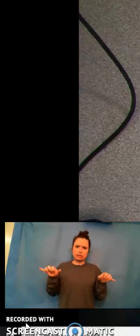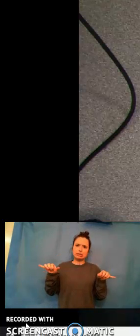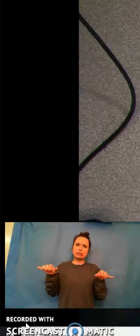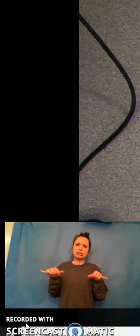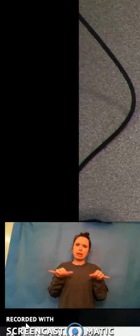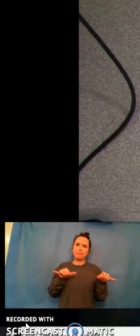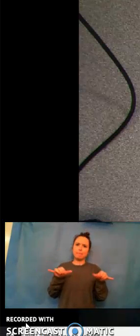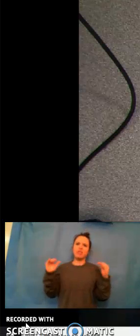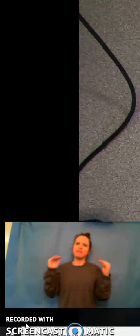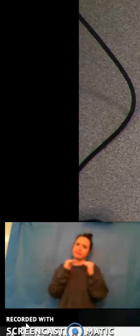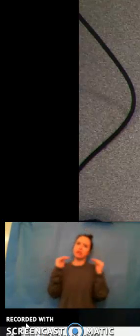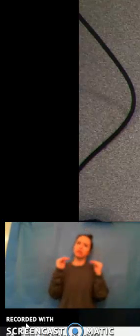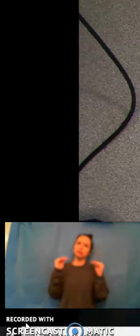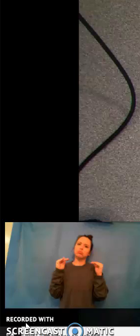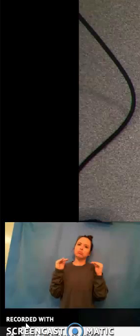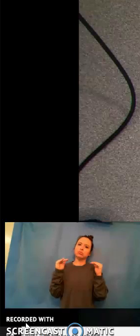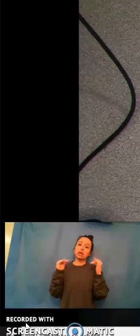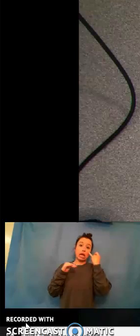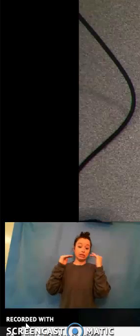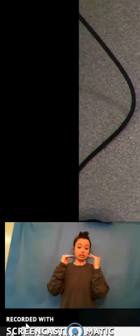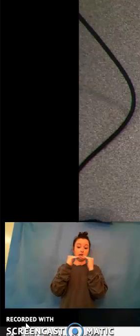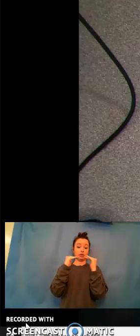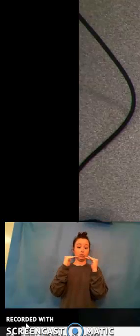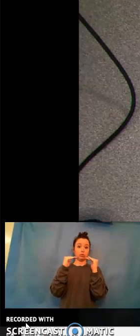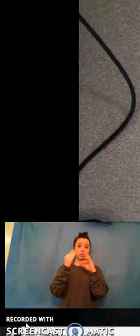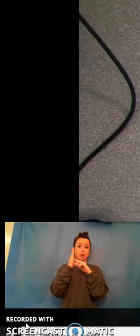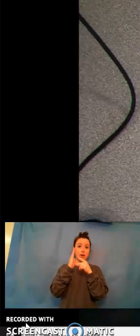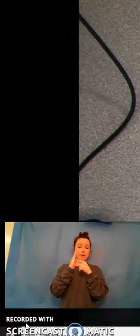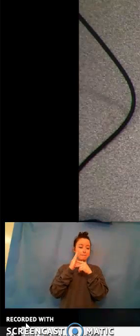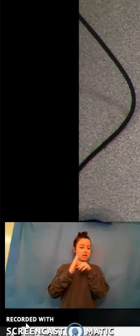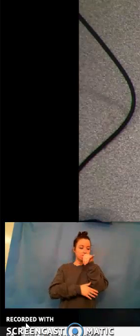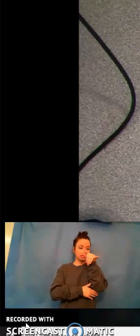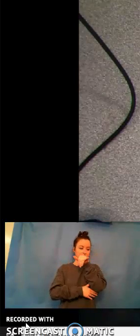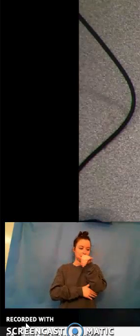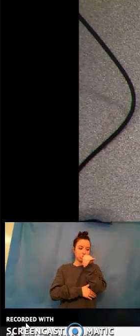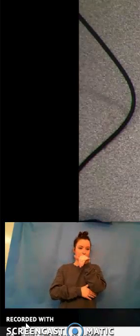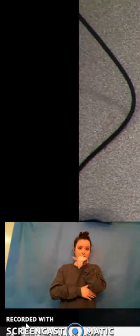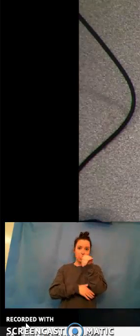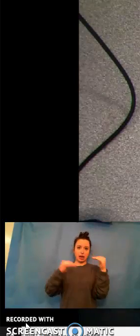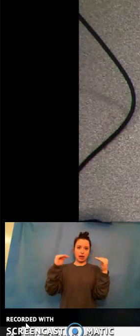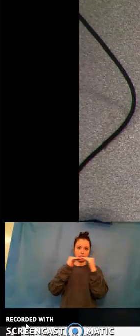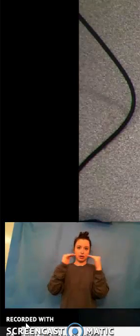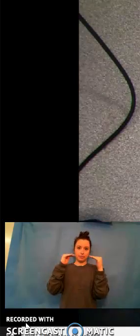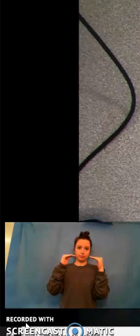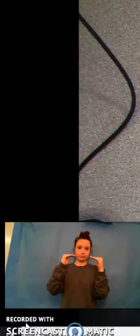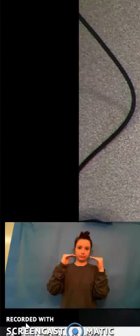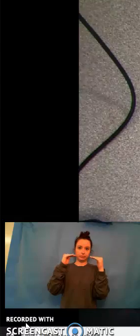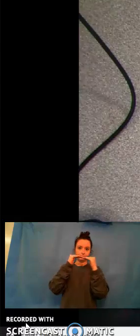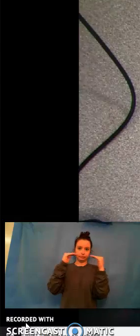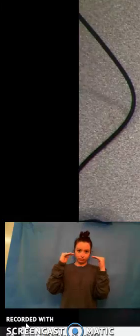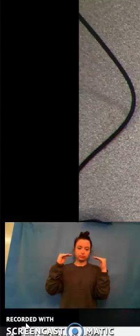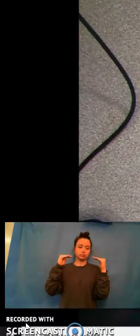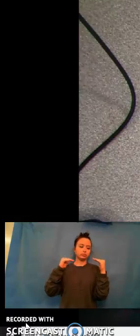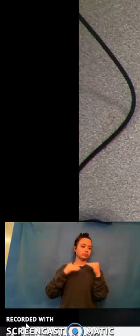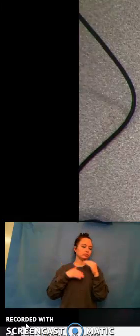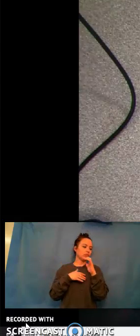it's fair. So when something is equal, they are the same size. Okay?